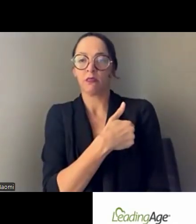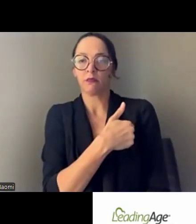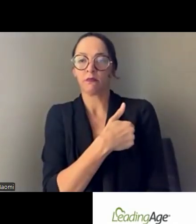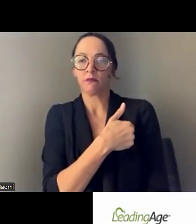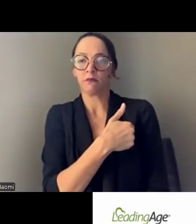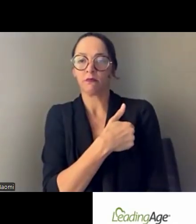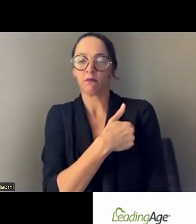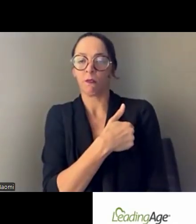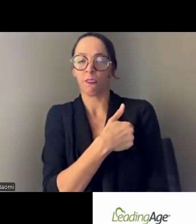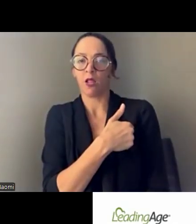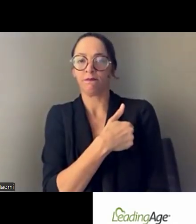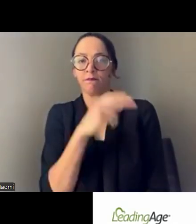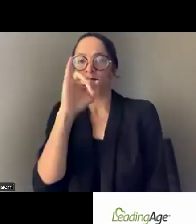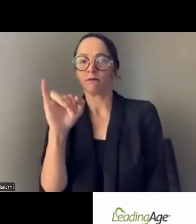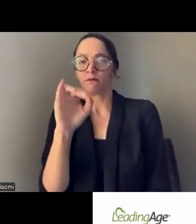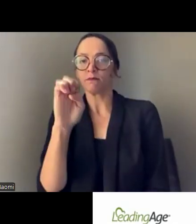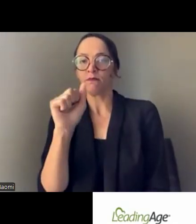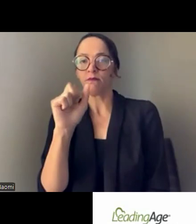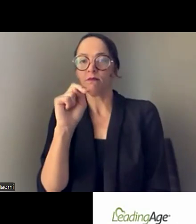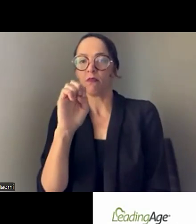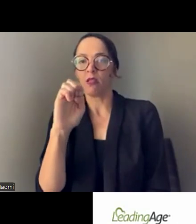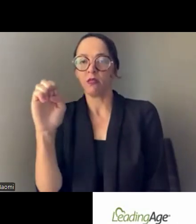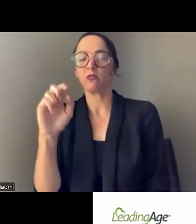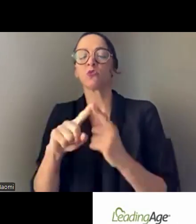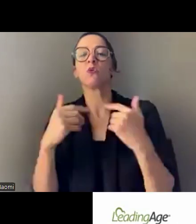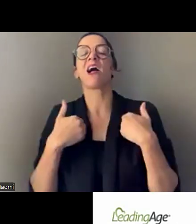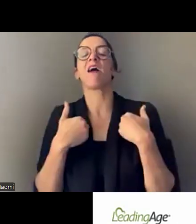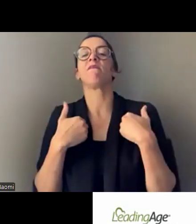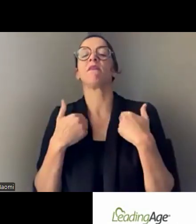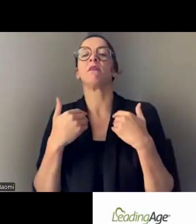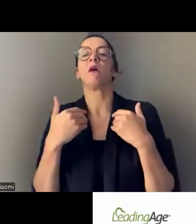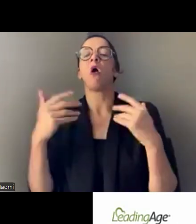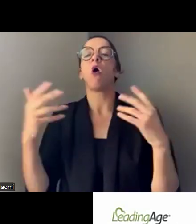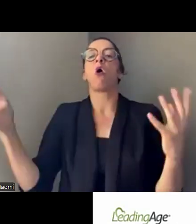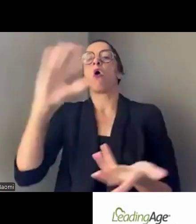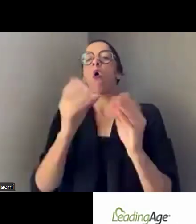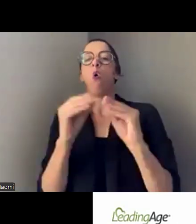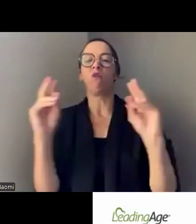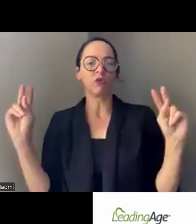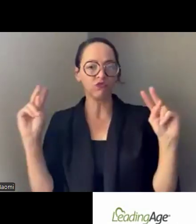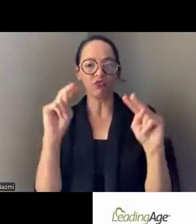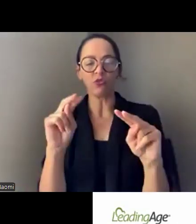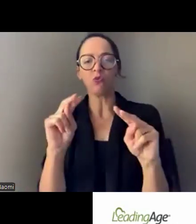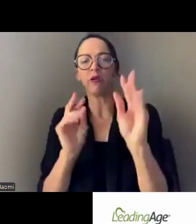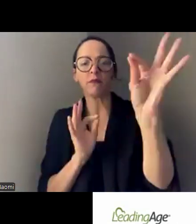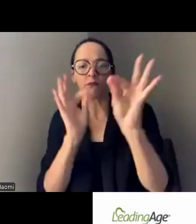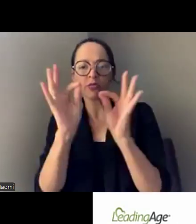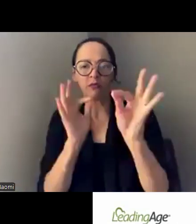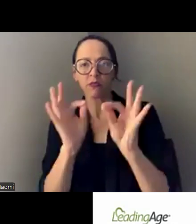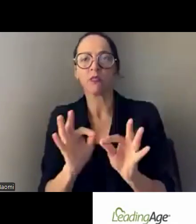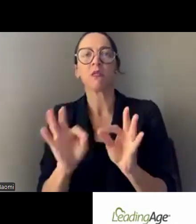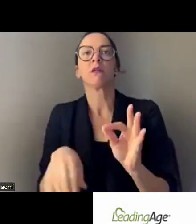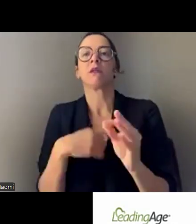to get a overview and a briefing on the Department of Healthcare Services implementation paper